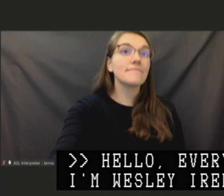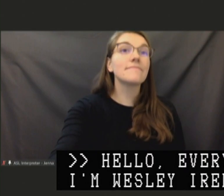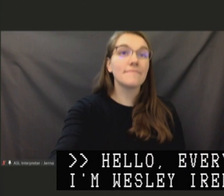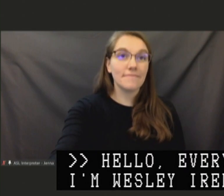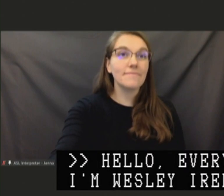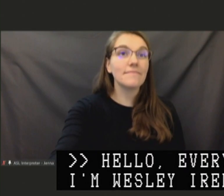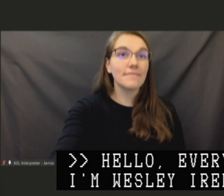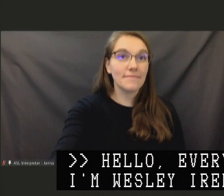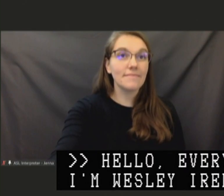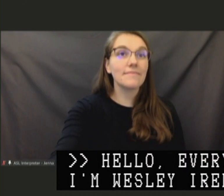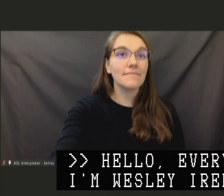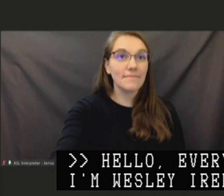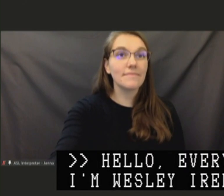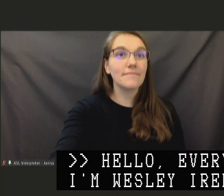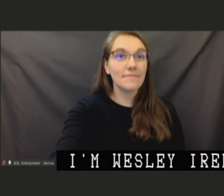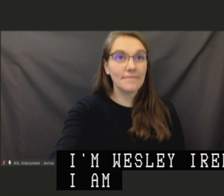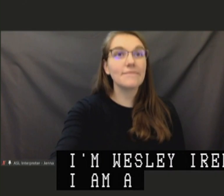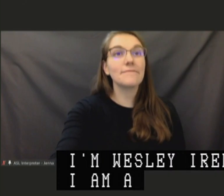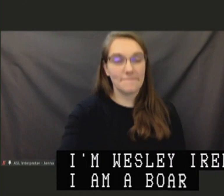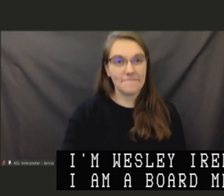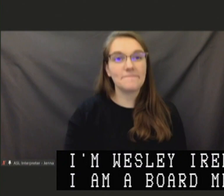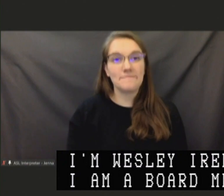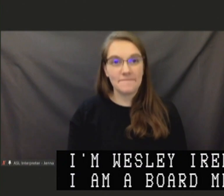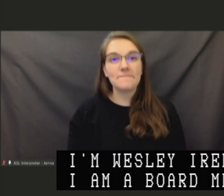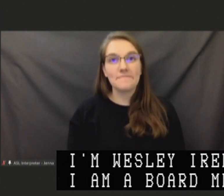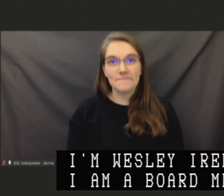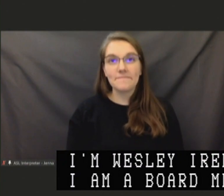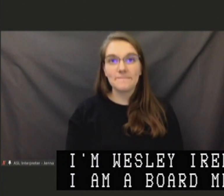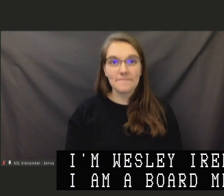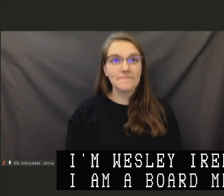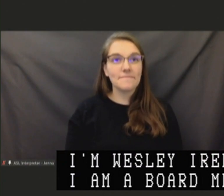board member, and I live in.